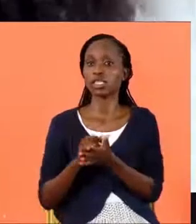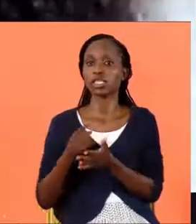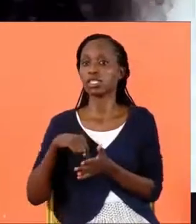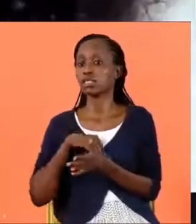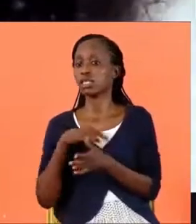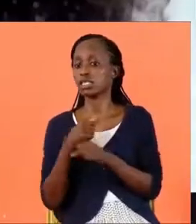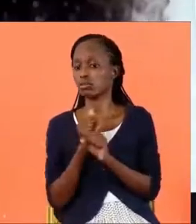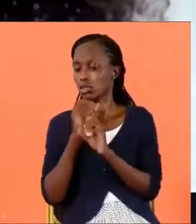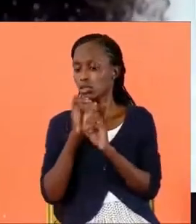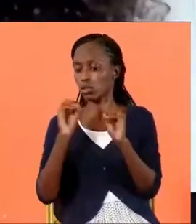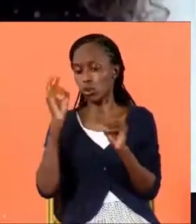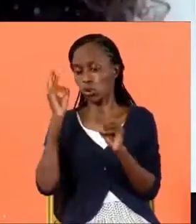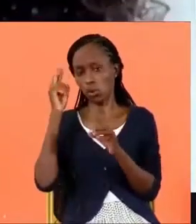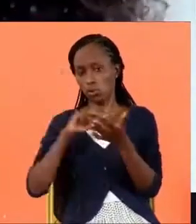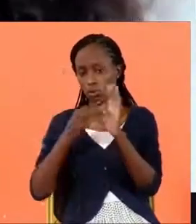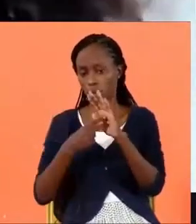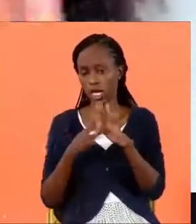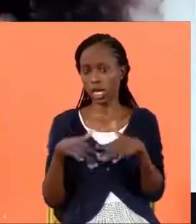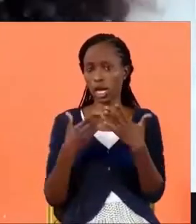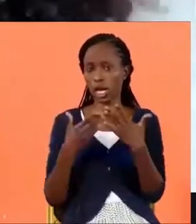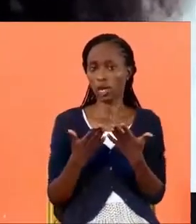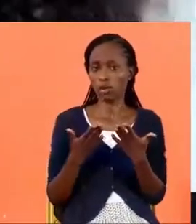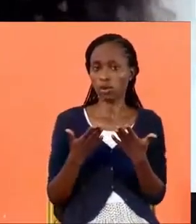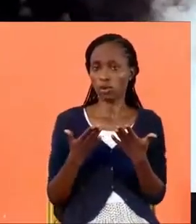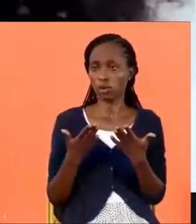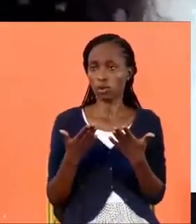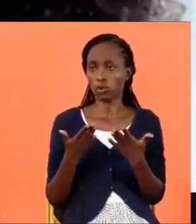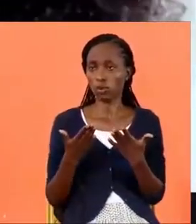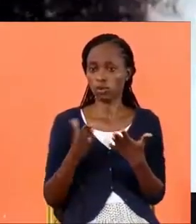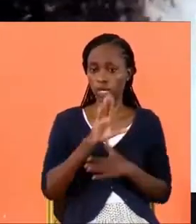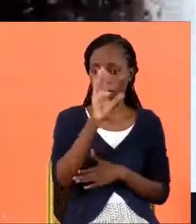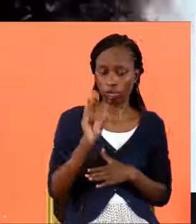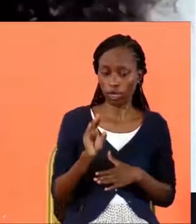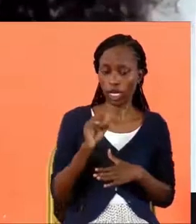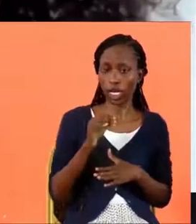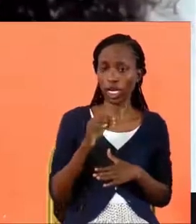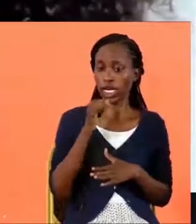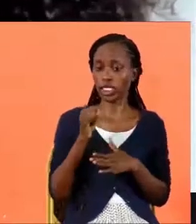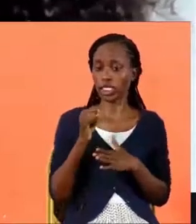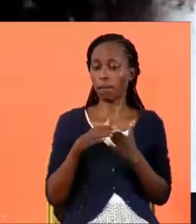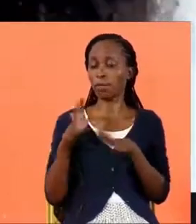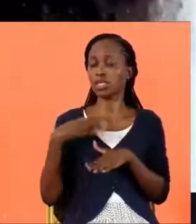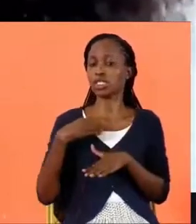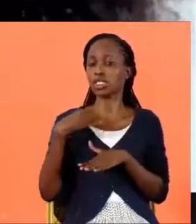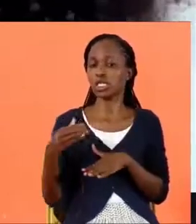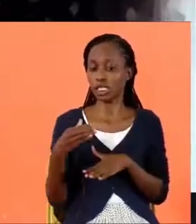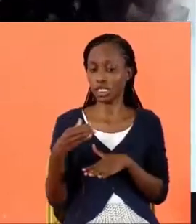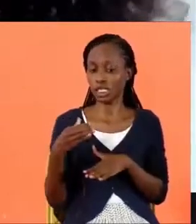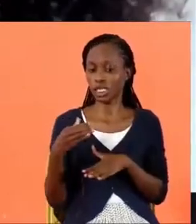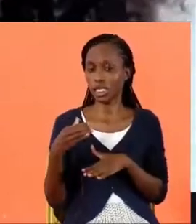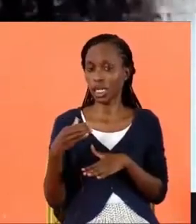makes no sense how we can be the richest continent on the globe, but have the